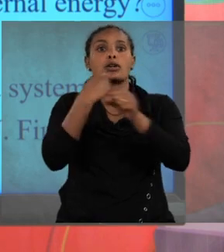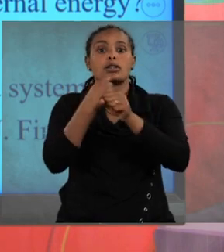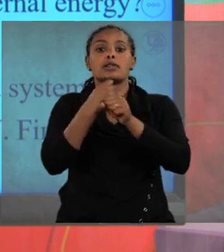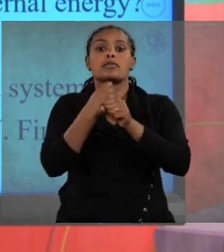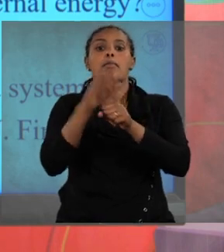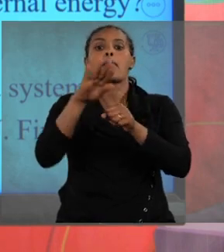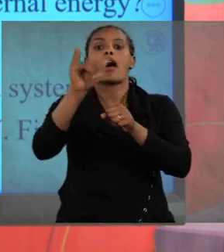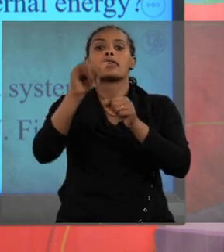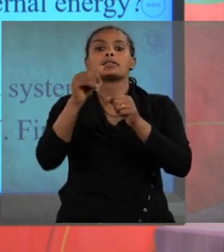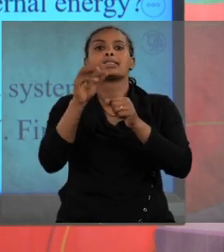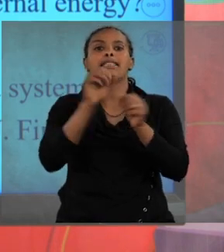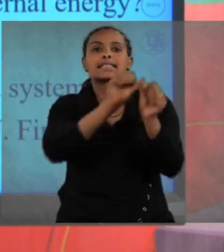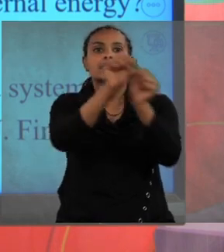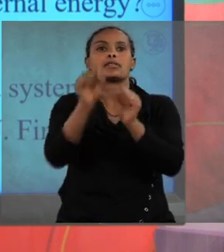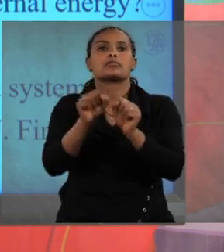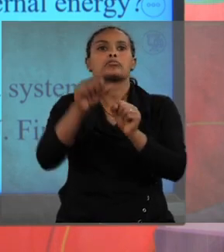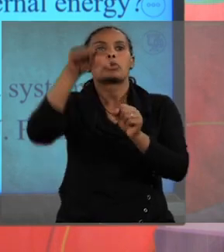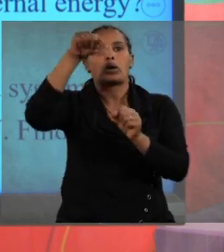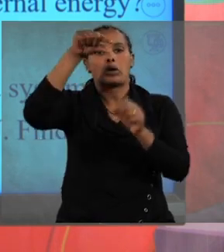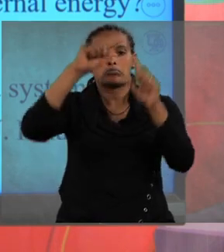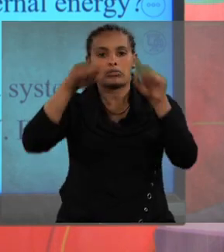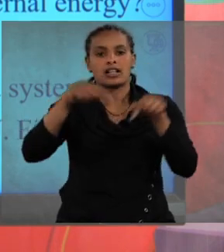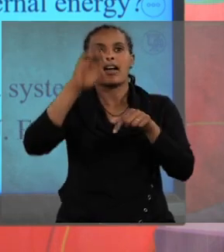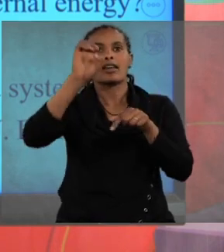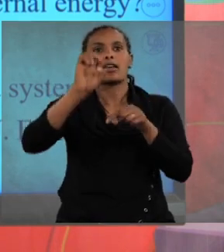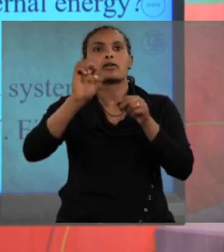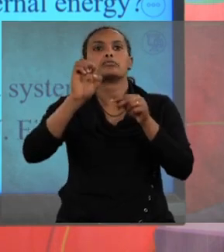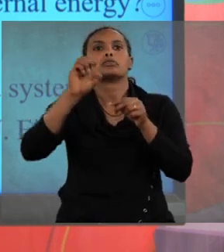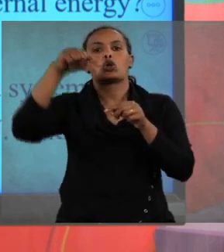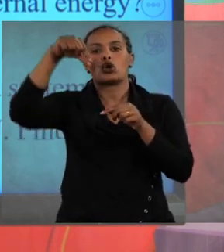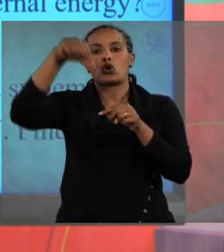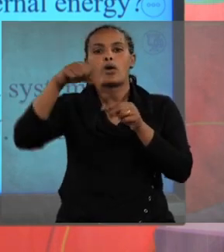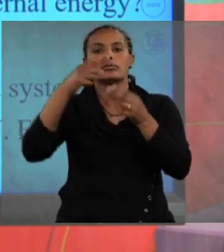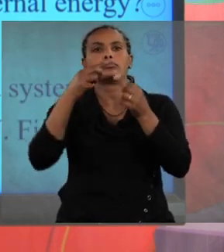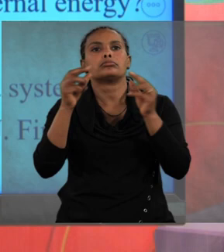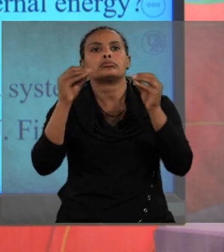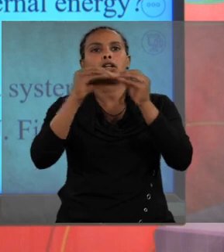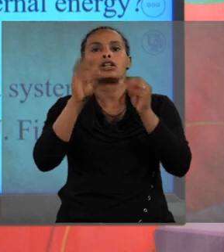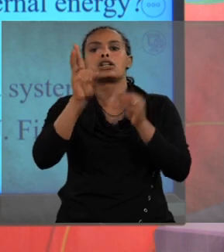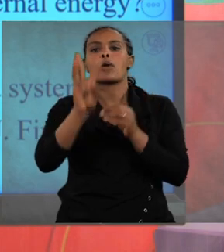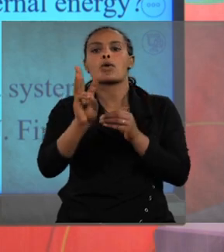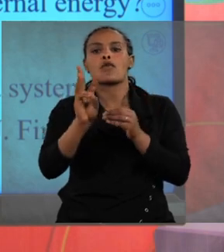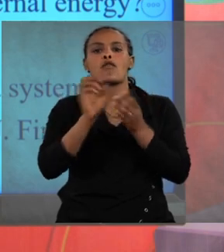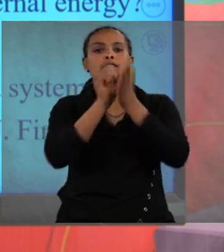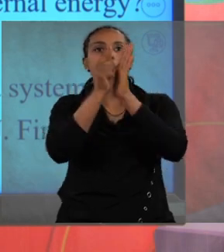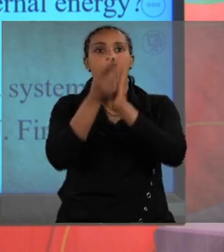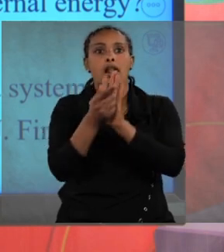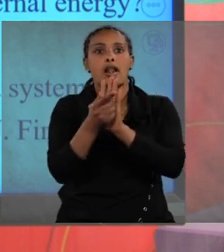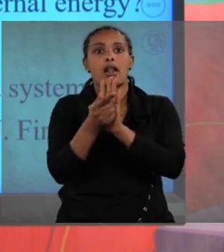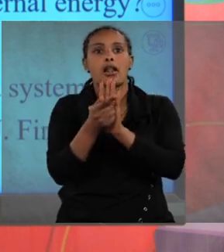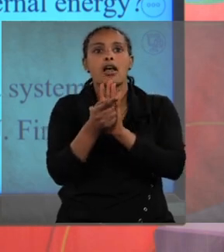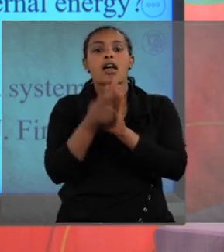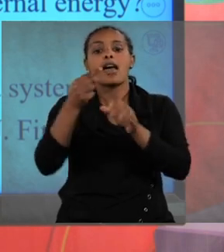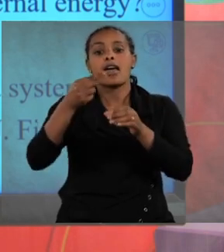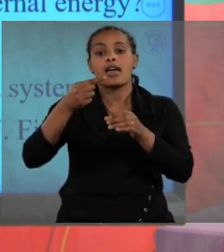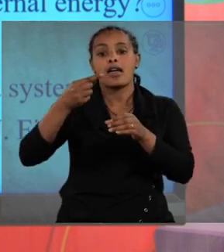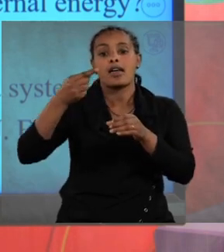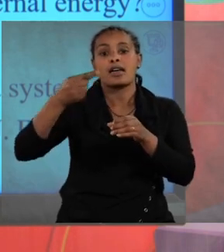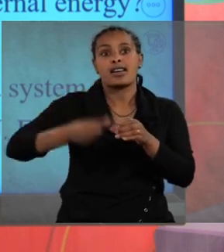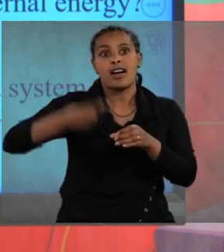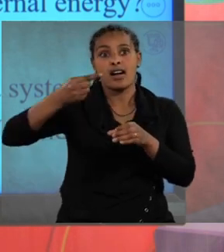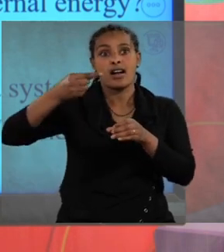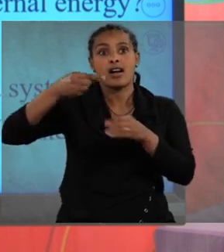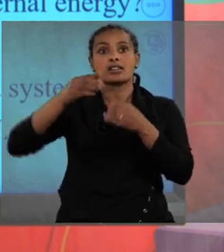system, delta E equal Q plus W. For example, if a gas